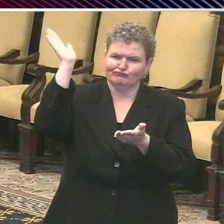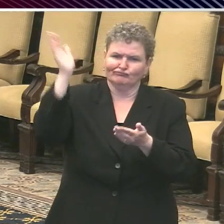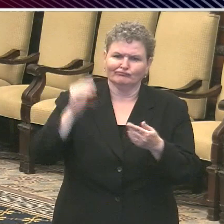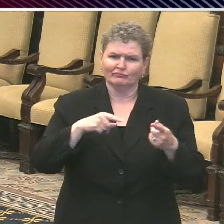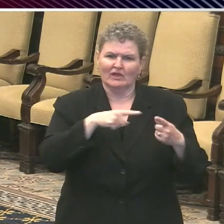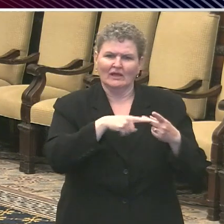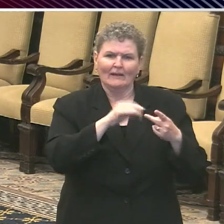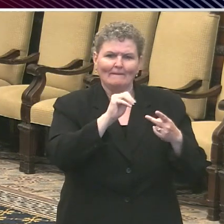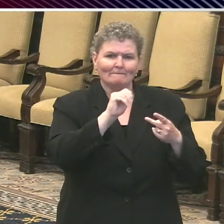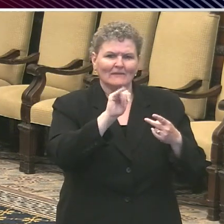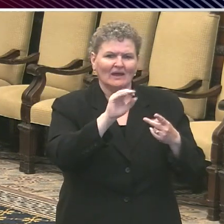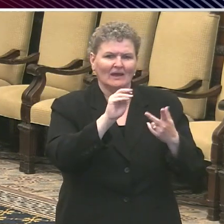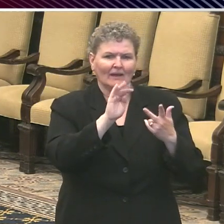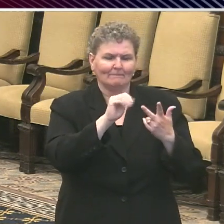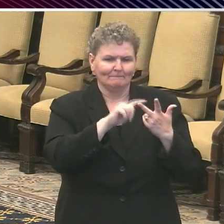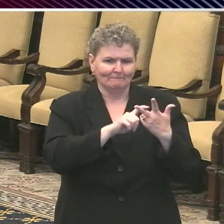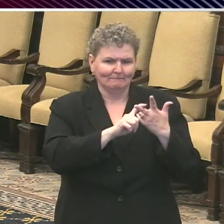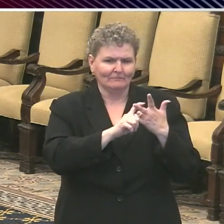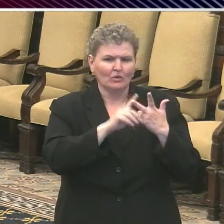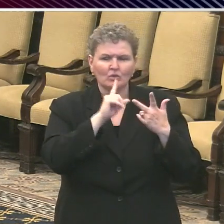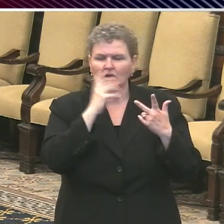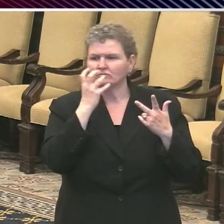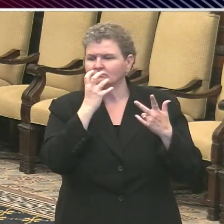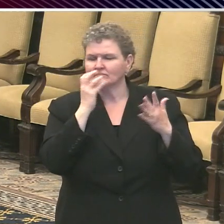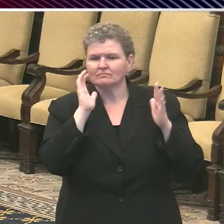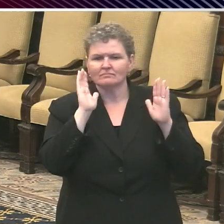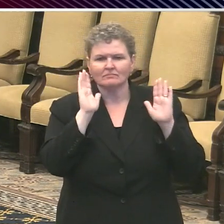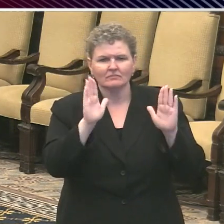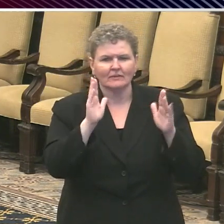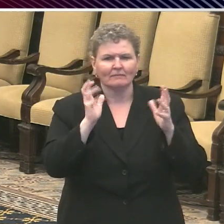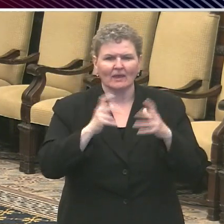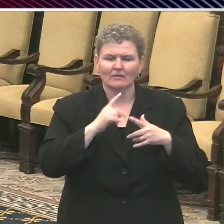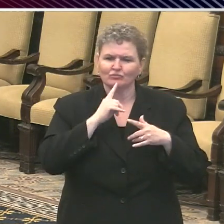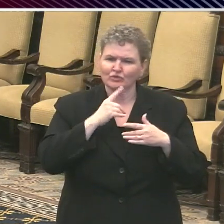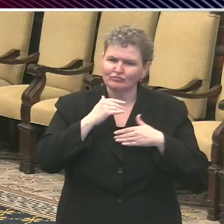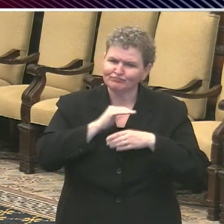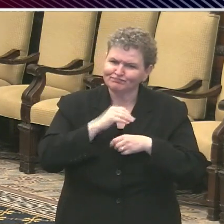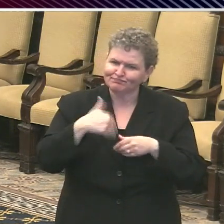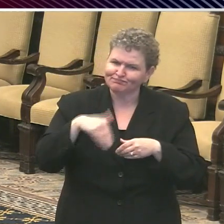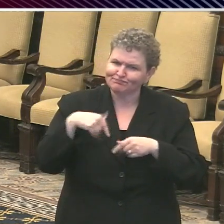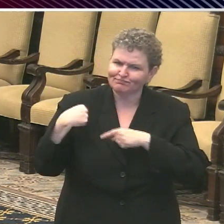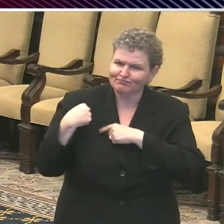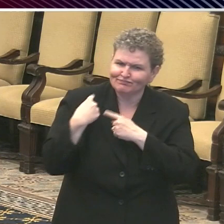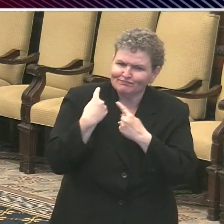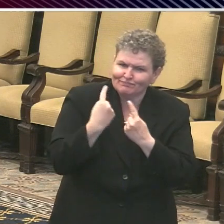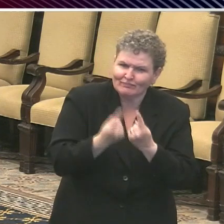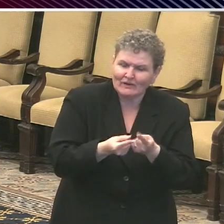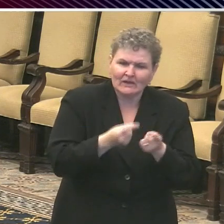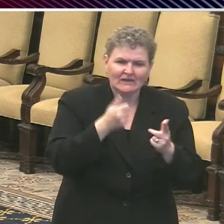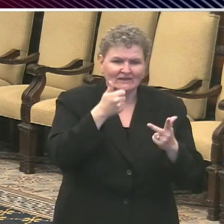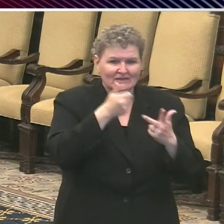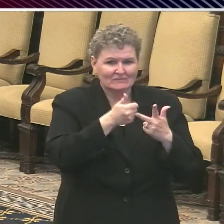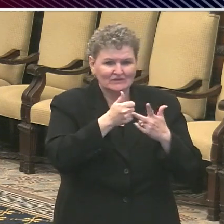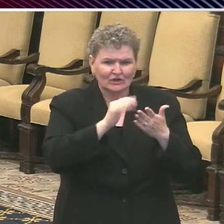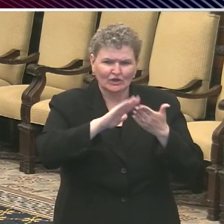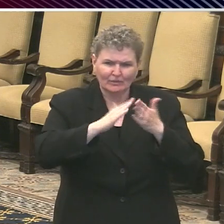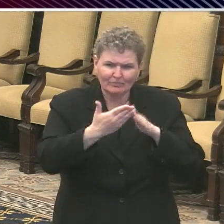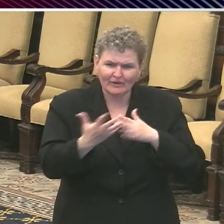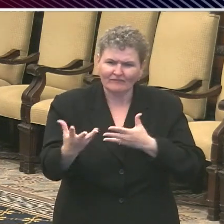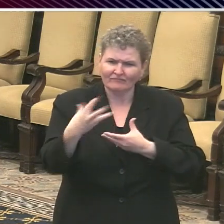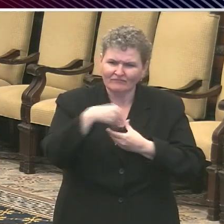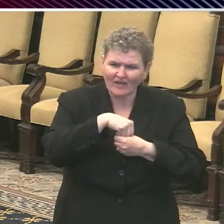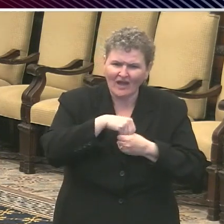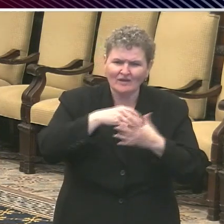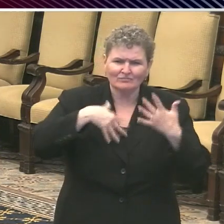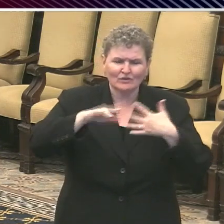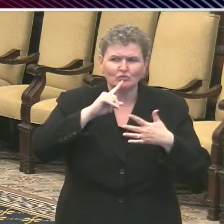been a terrific player for the Eagles for a long time. He's in the community all the time and is doing good work in